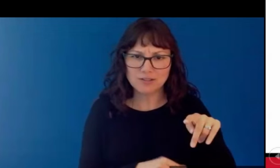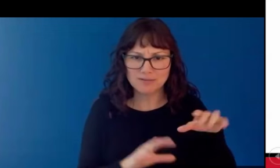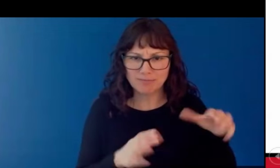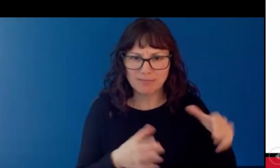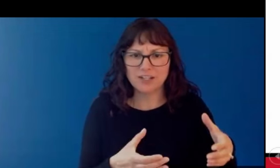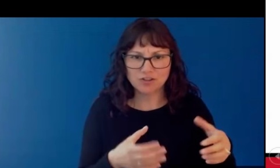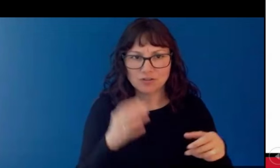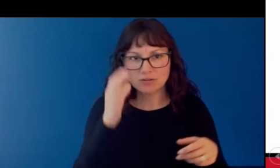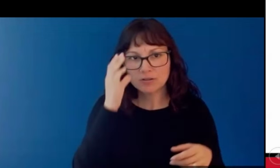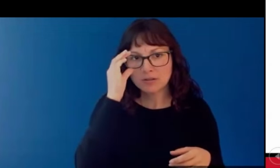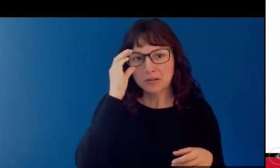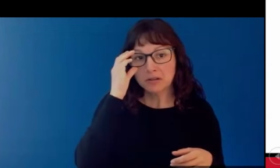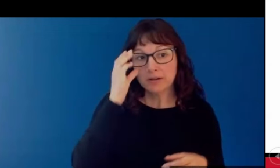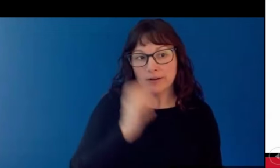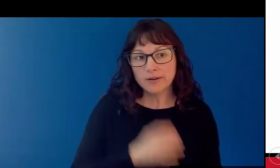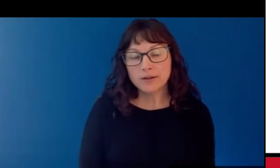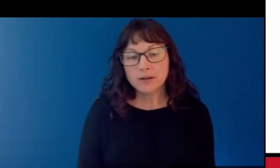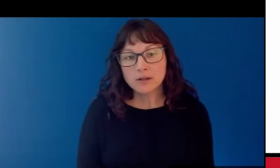package.